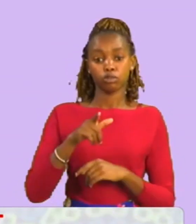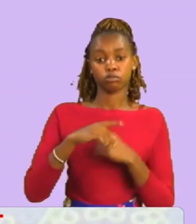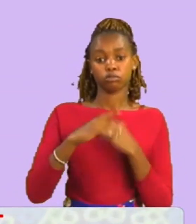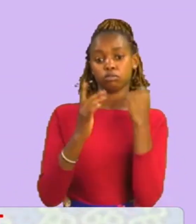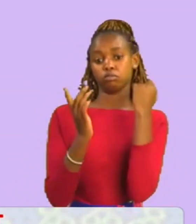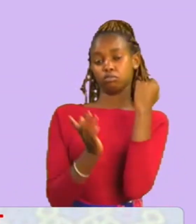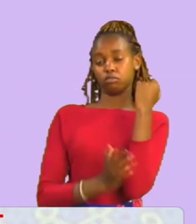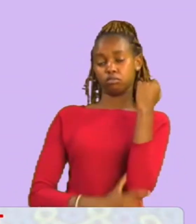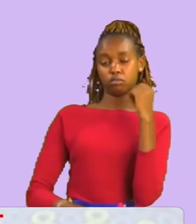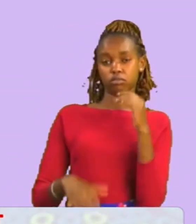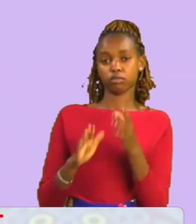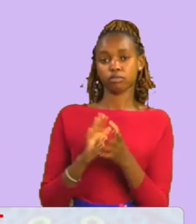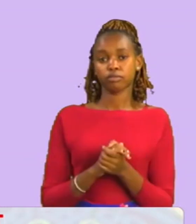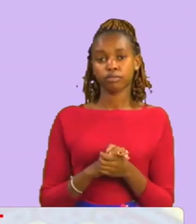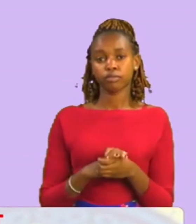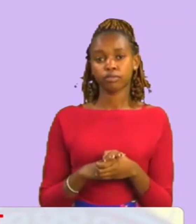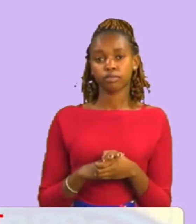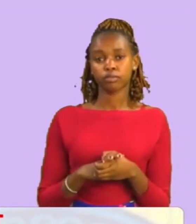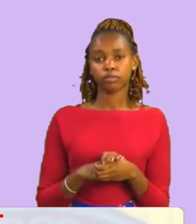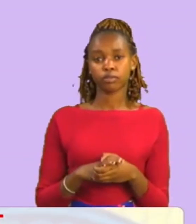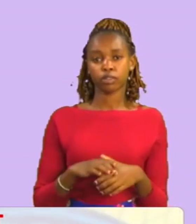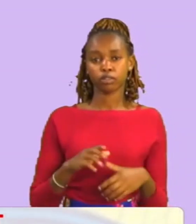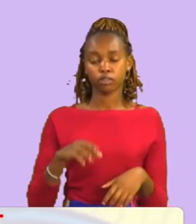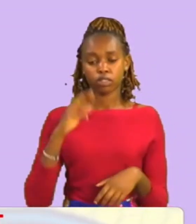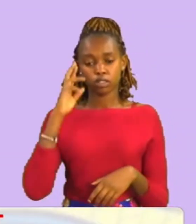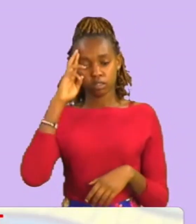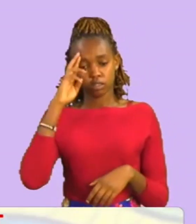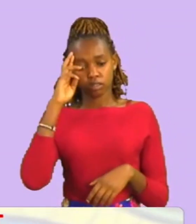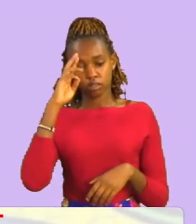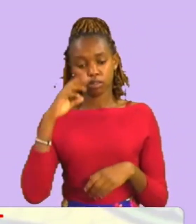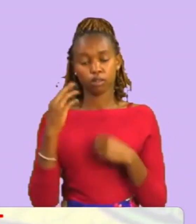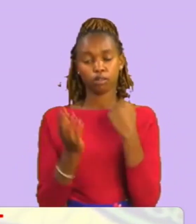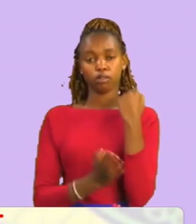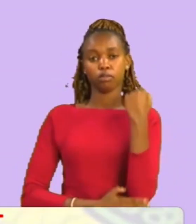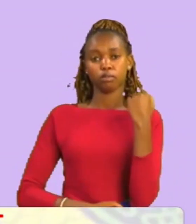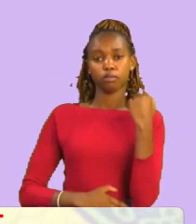Unaona? Alafu sometimes we don't realize how bad the